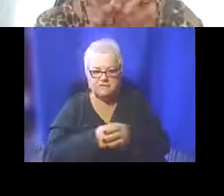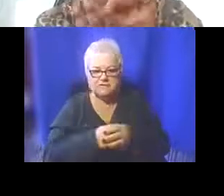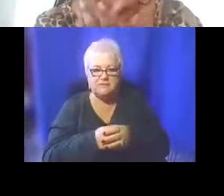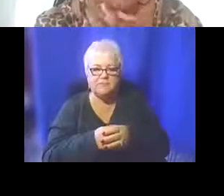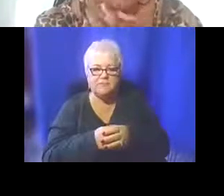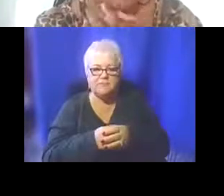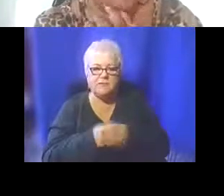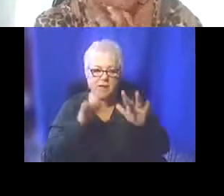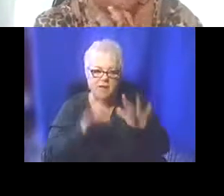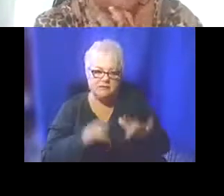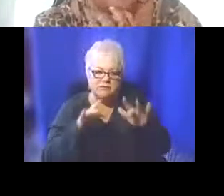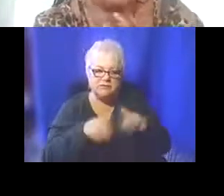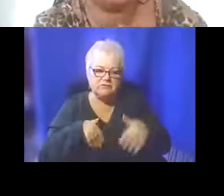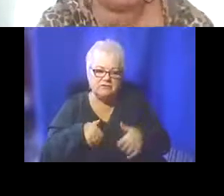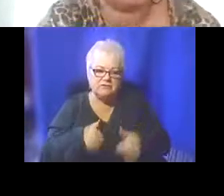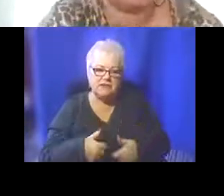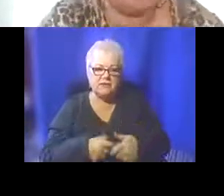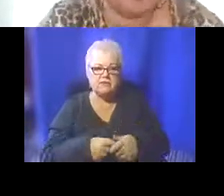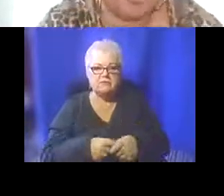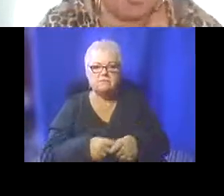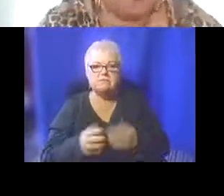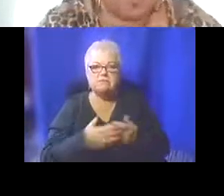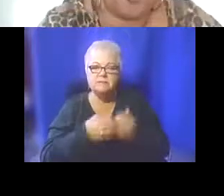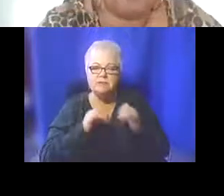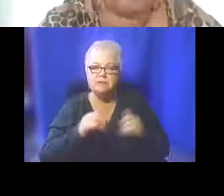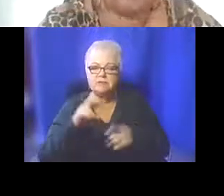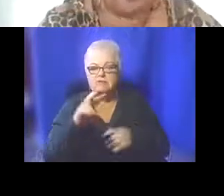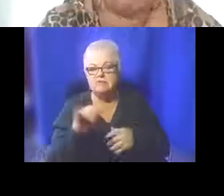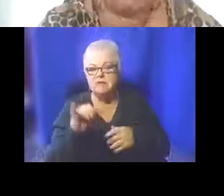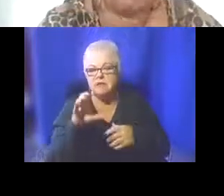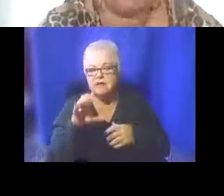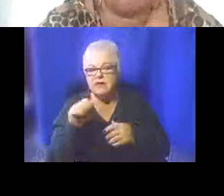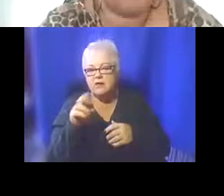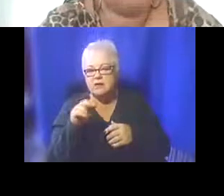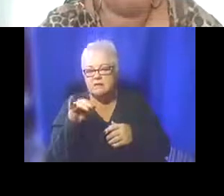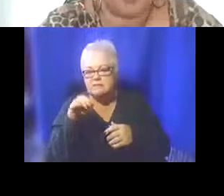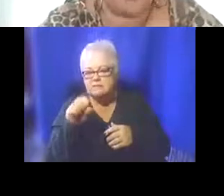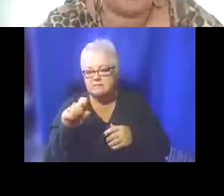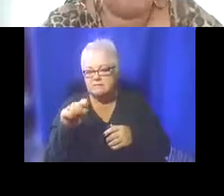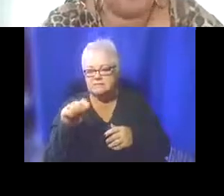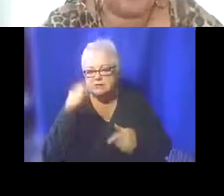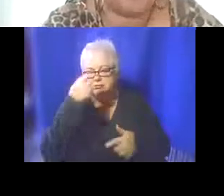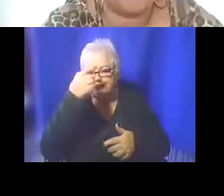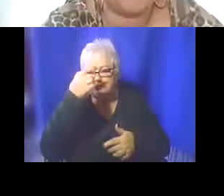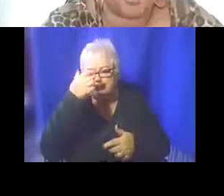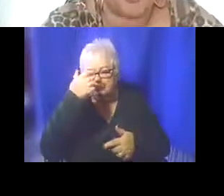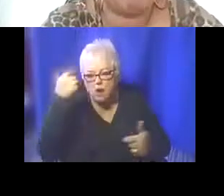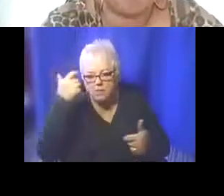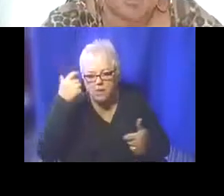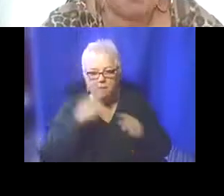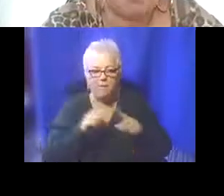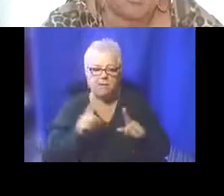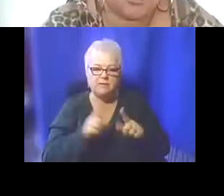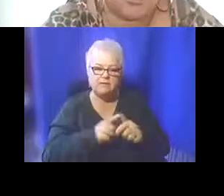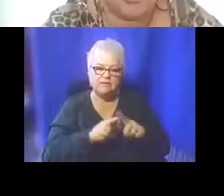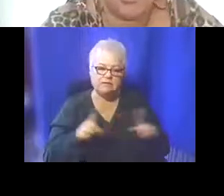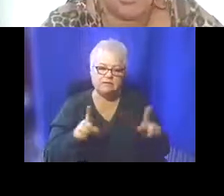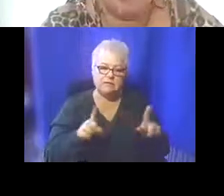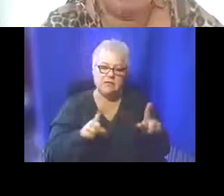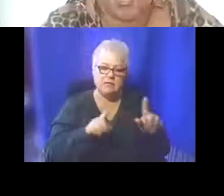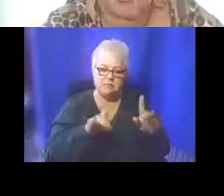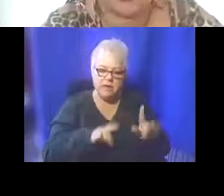Compassion fatigue is actually very similar to vicarious trauma, but the main difference is that compassion